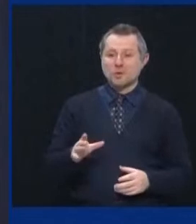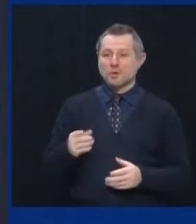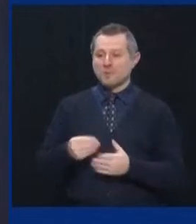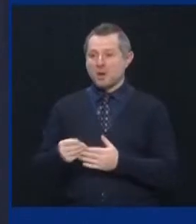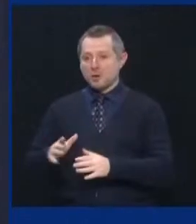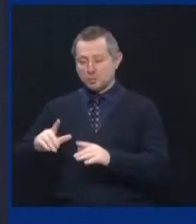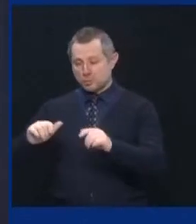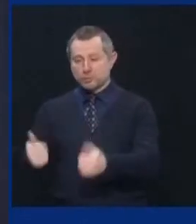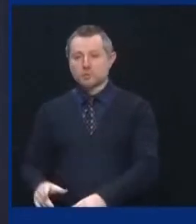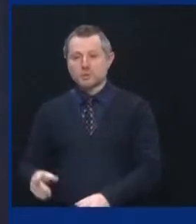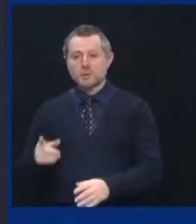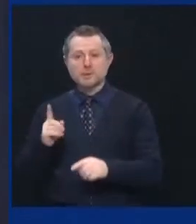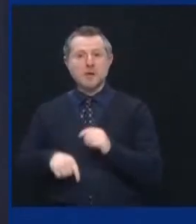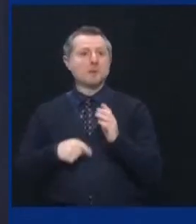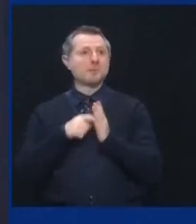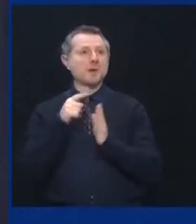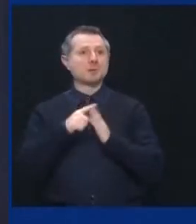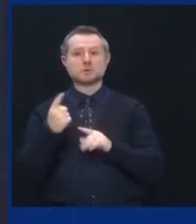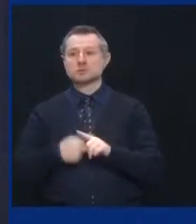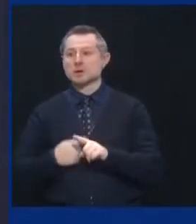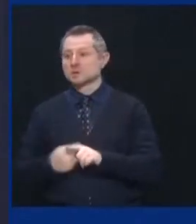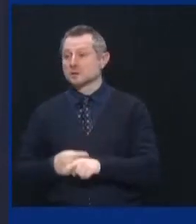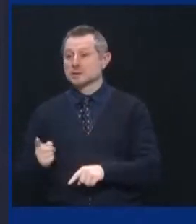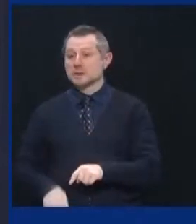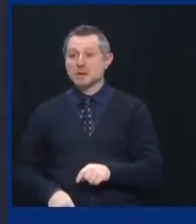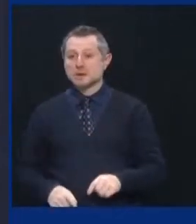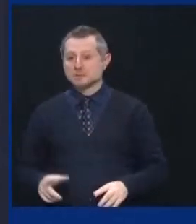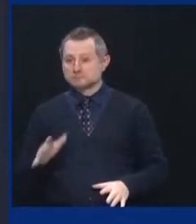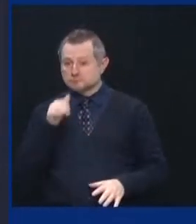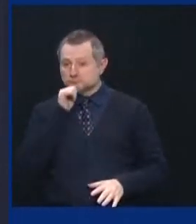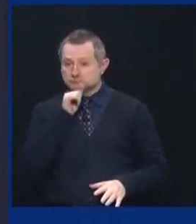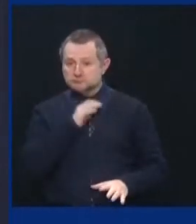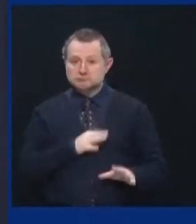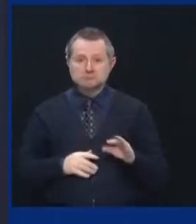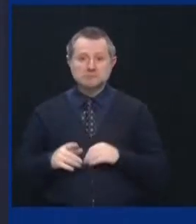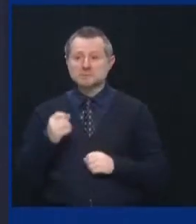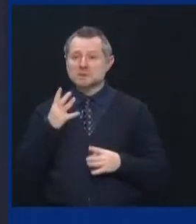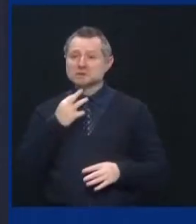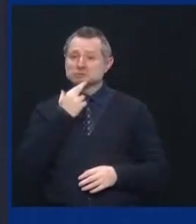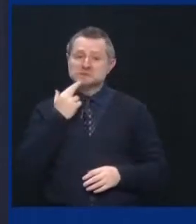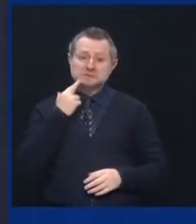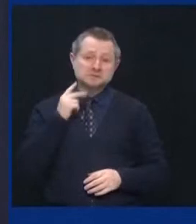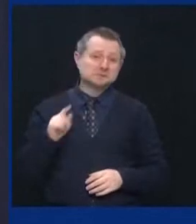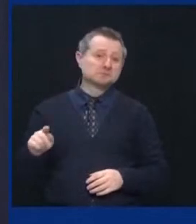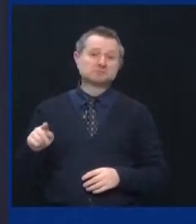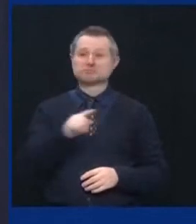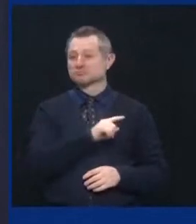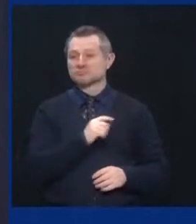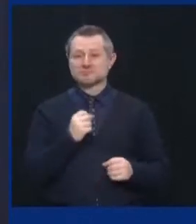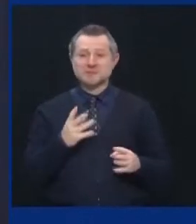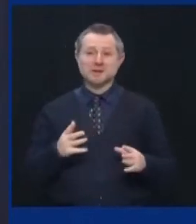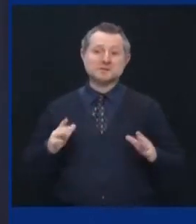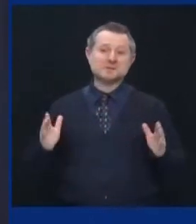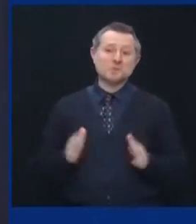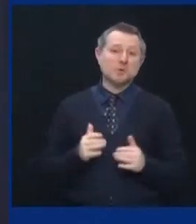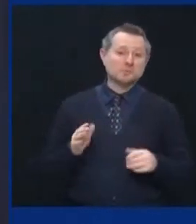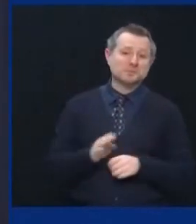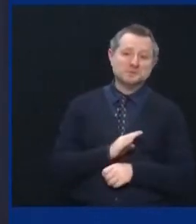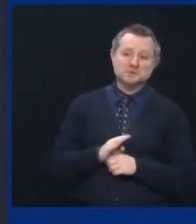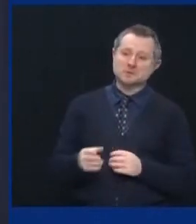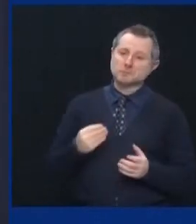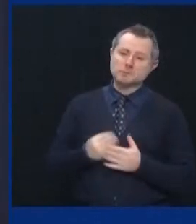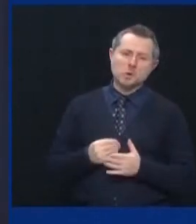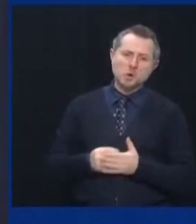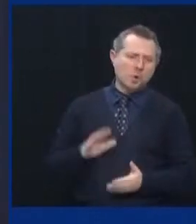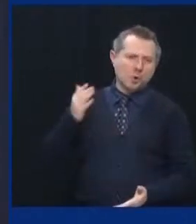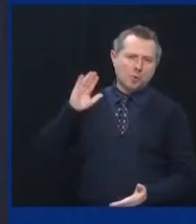revenue is down. They're suffering. You have a lot of restaurants, a lot of smaller businesses that